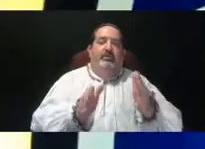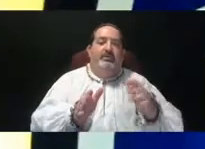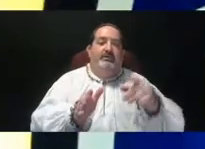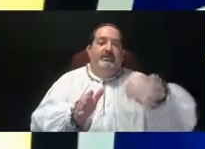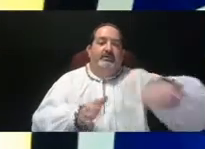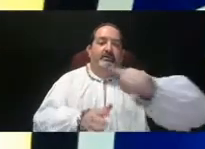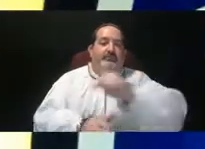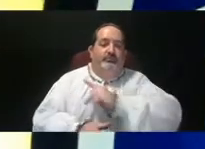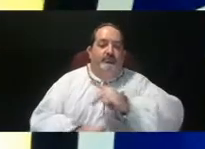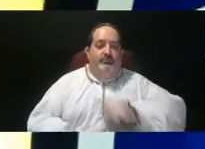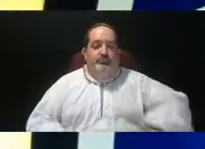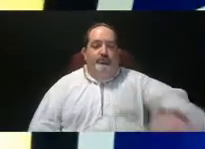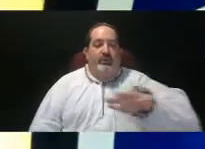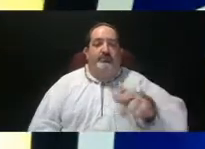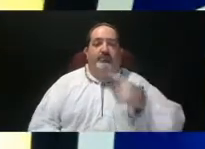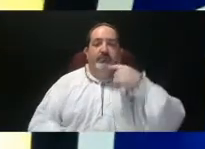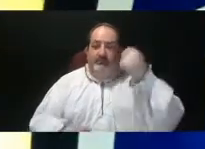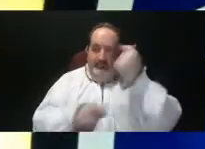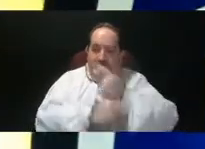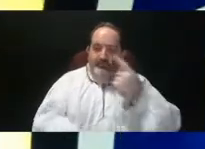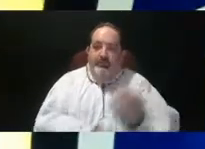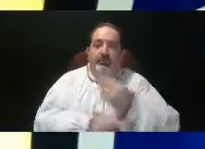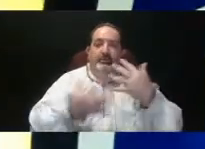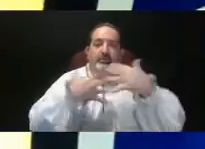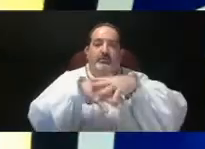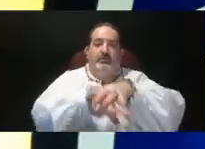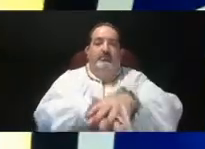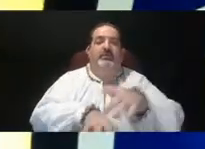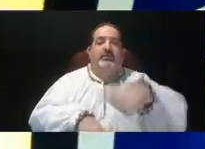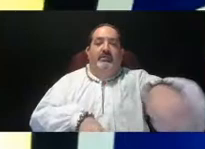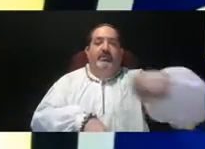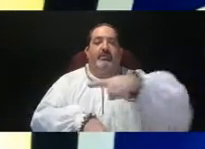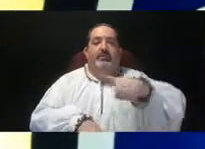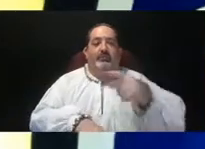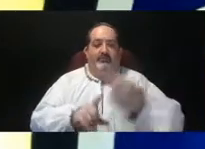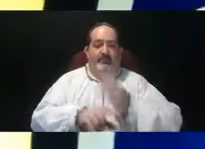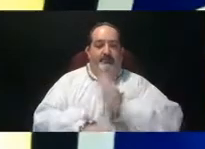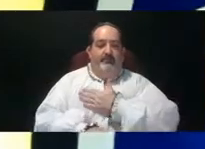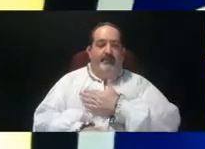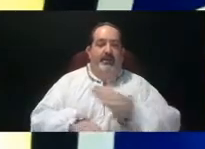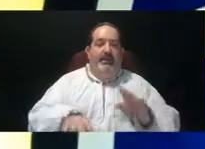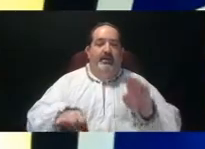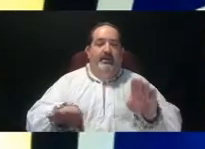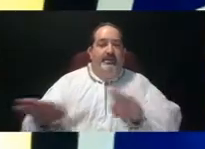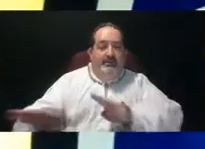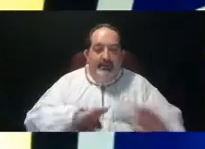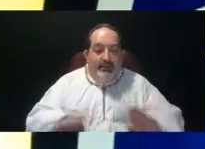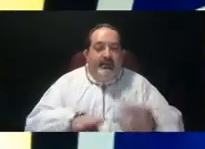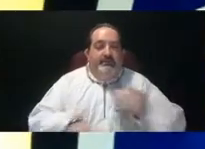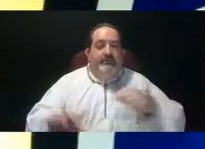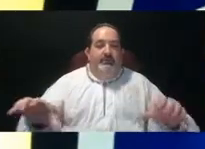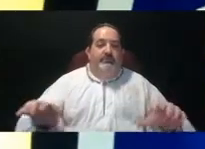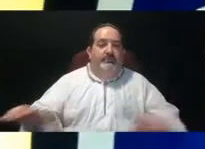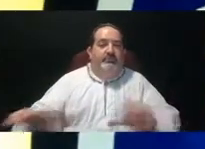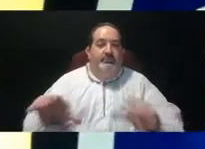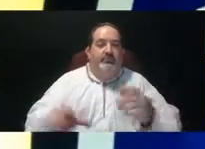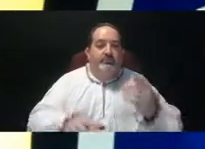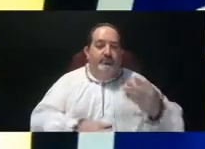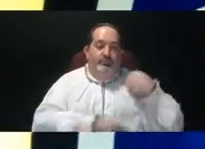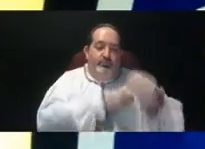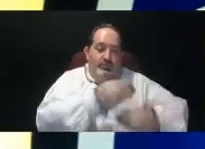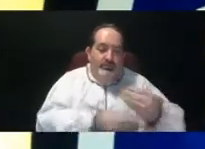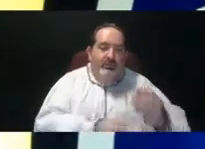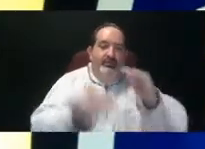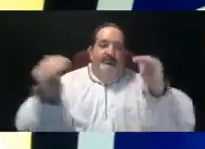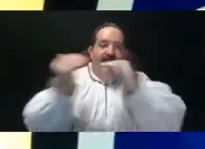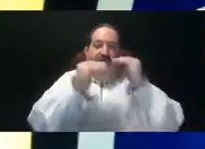mindful that the harmony of Caid springs from my own deeds, that I will deal courteously and fairly with those of